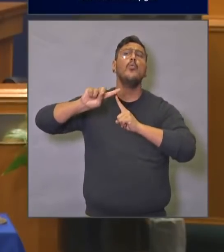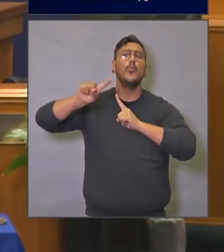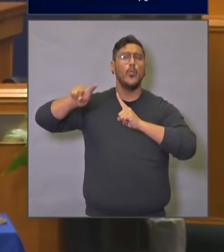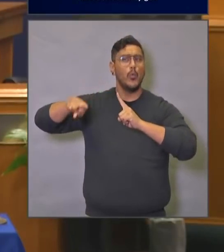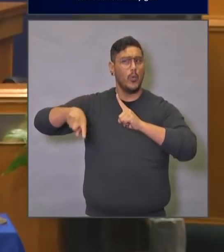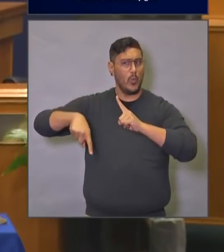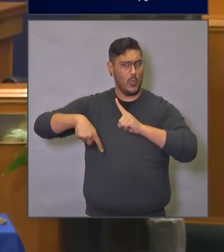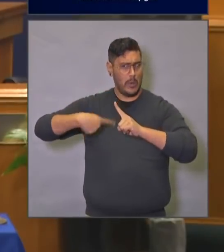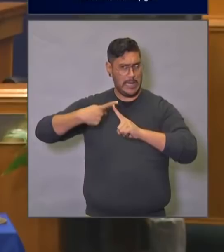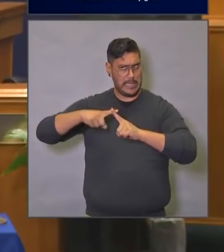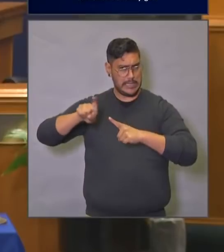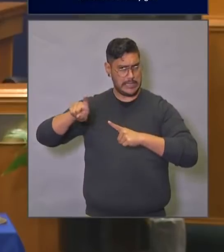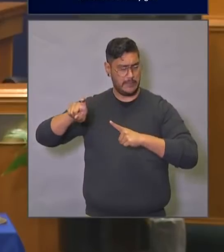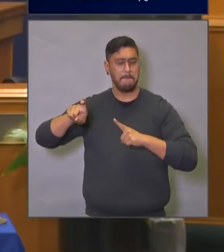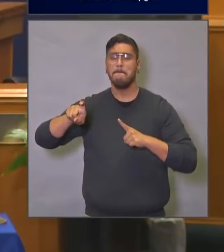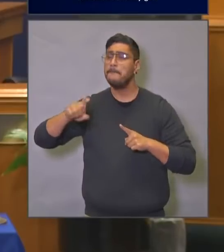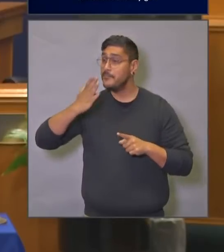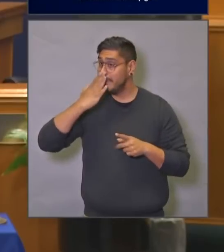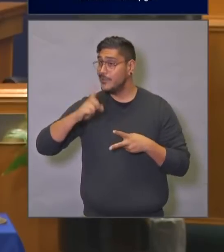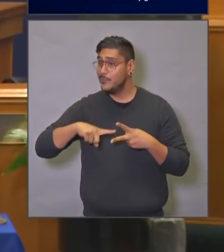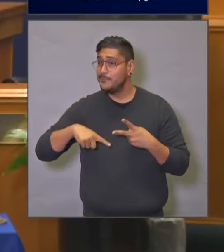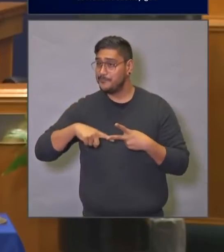Barbara?